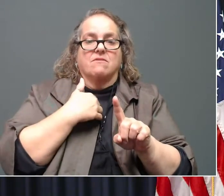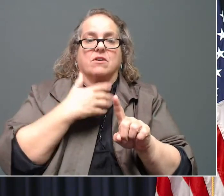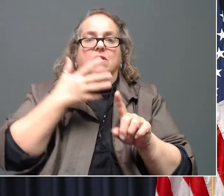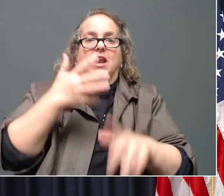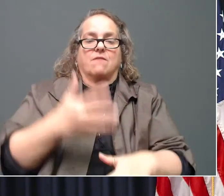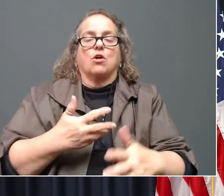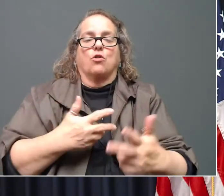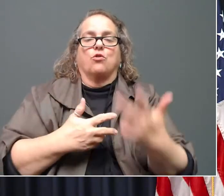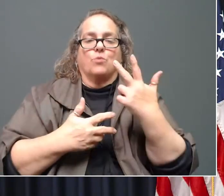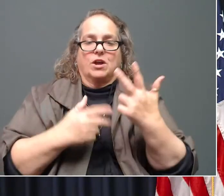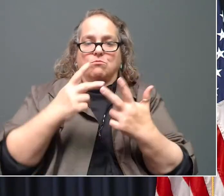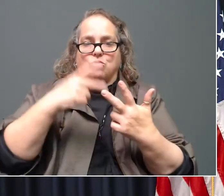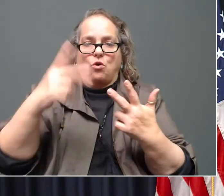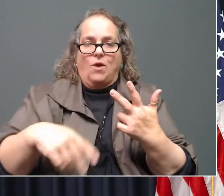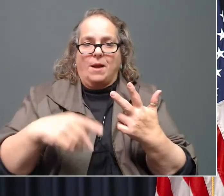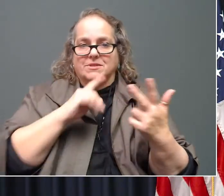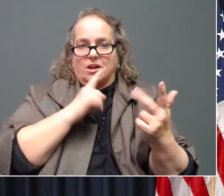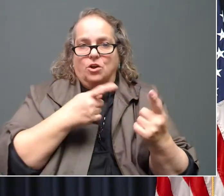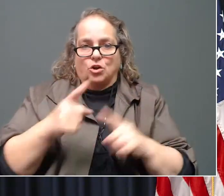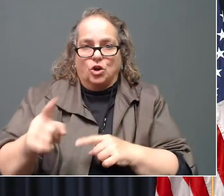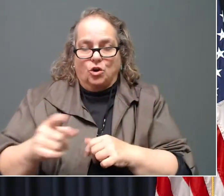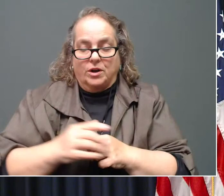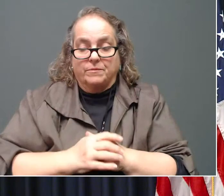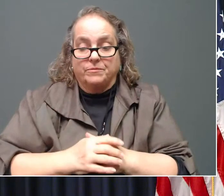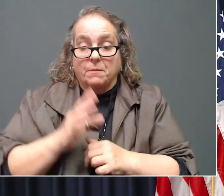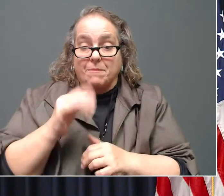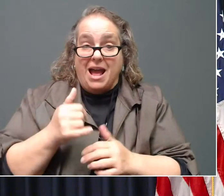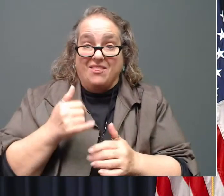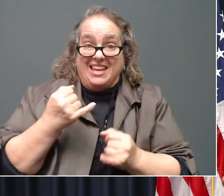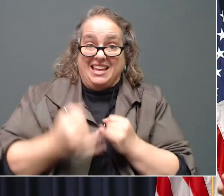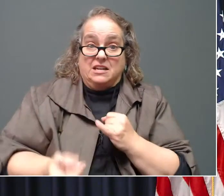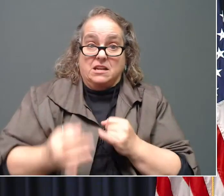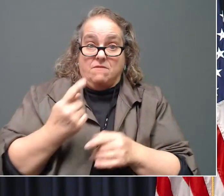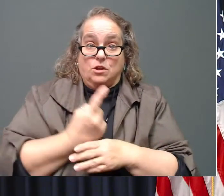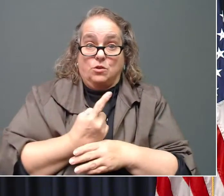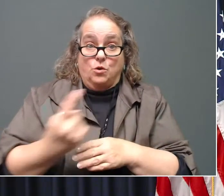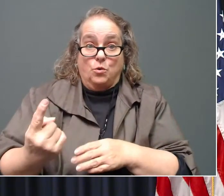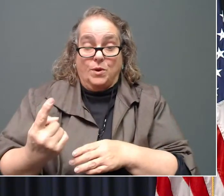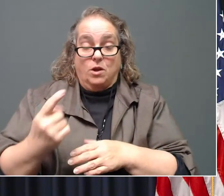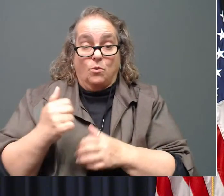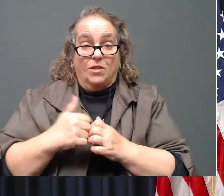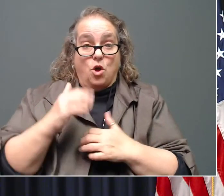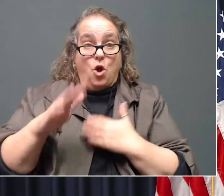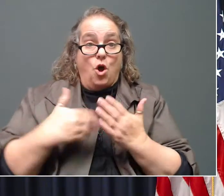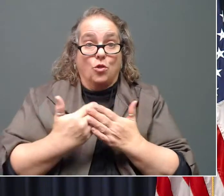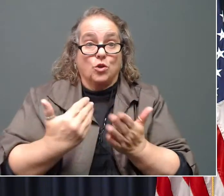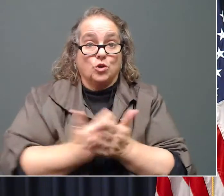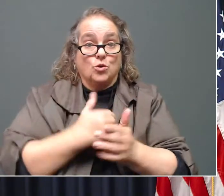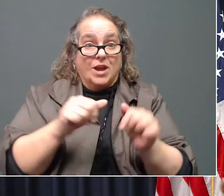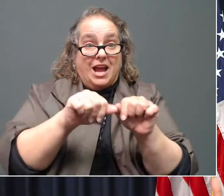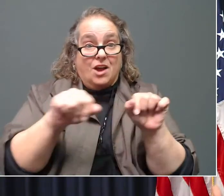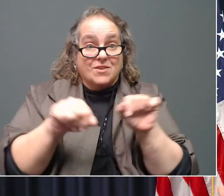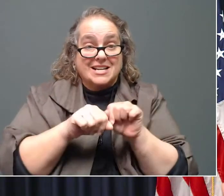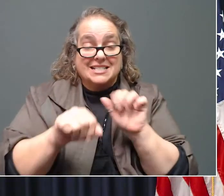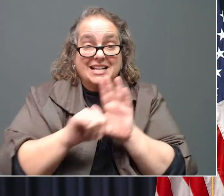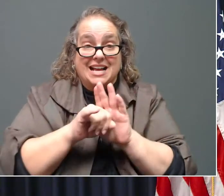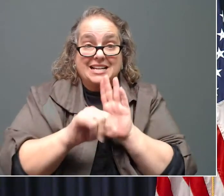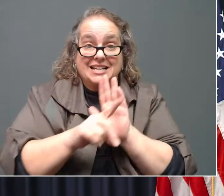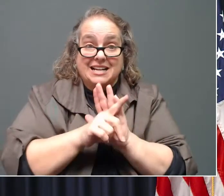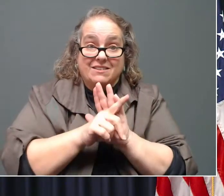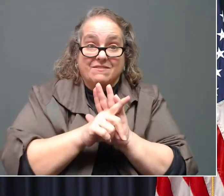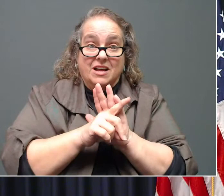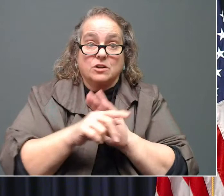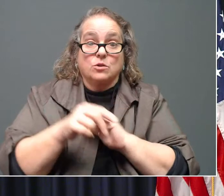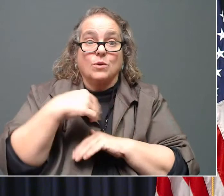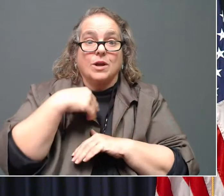that are occurring. By the end of the week, with all the new areas identified, we will